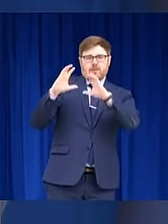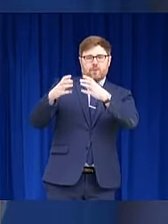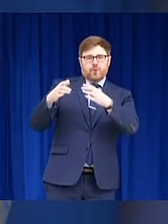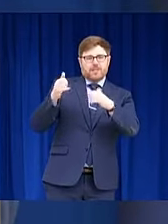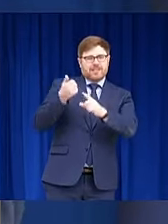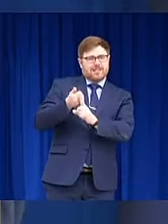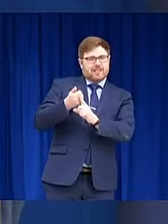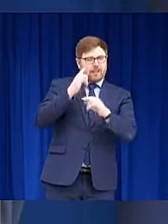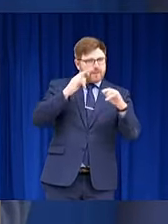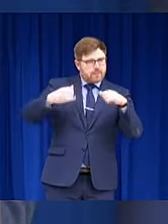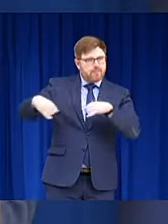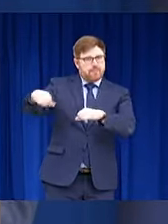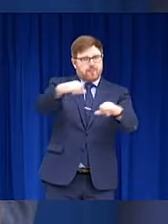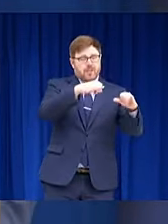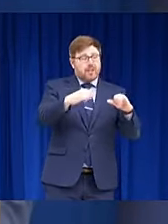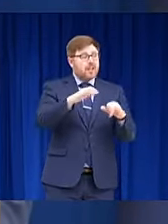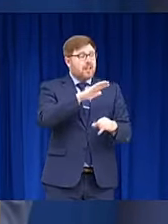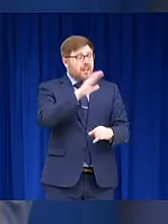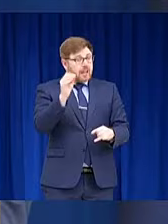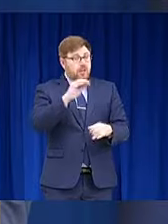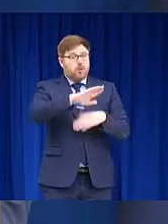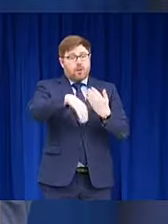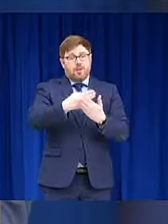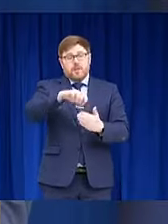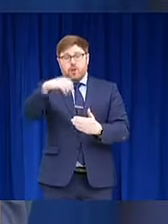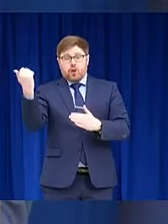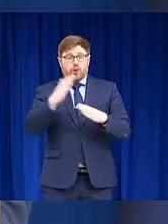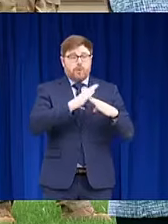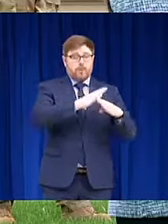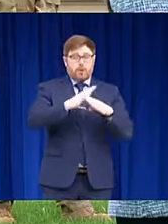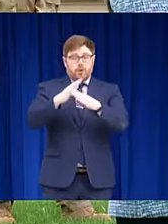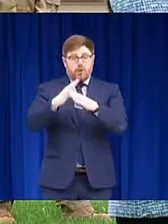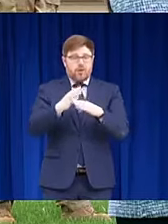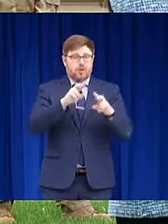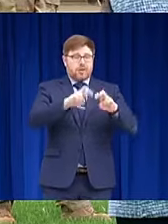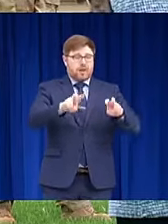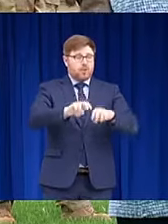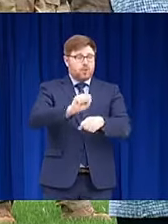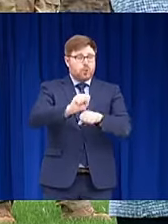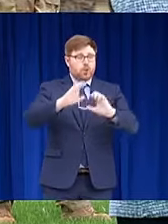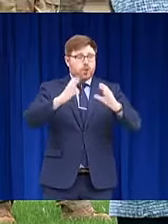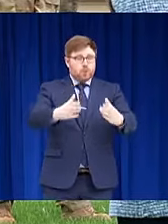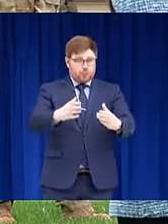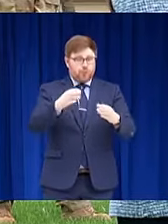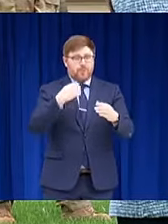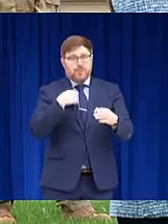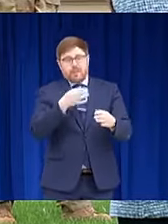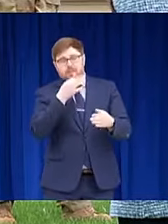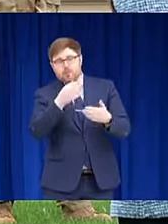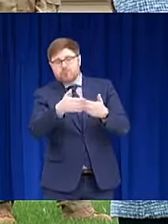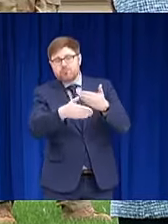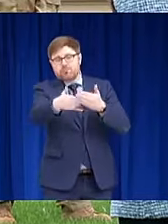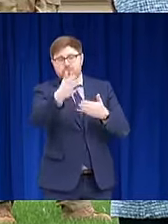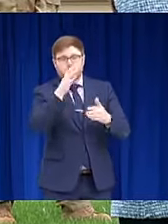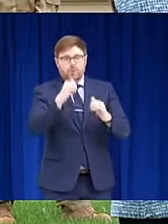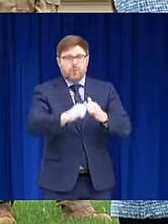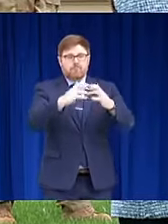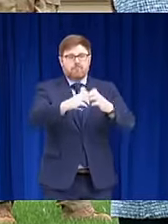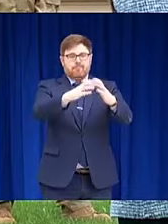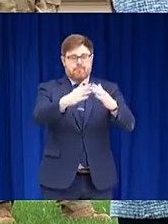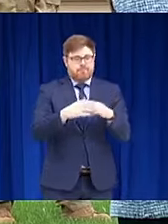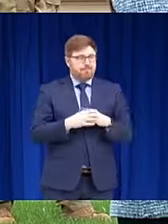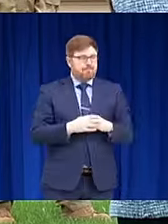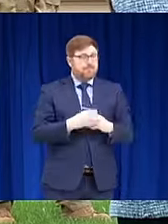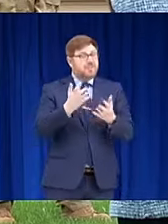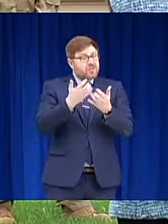LIT and every other barrier analysis working group is yet to come. But there is so much more work to be done.